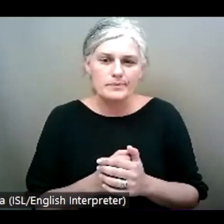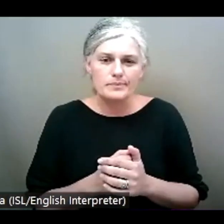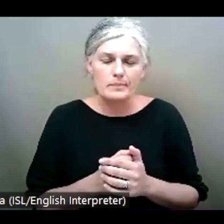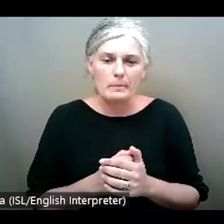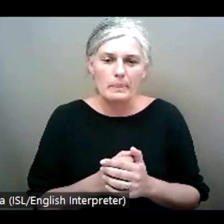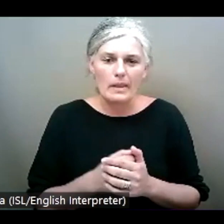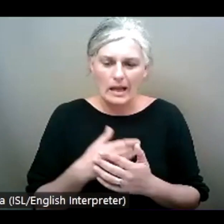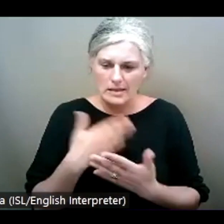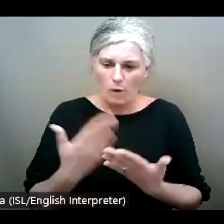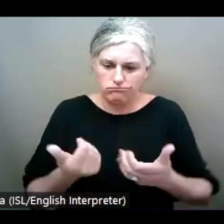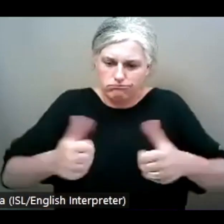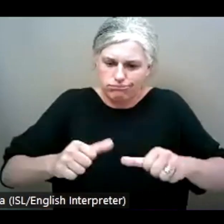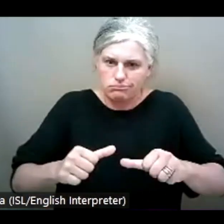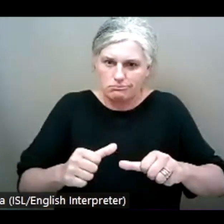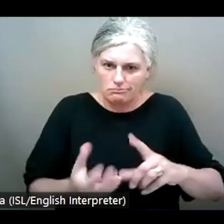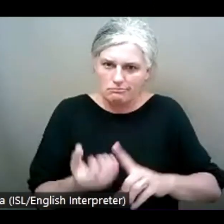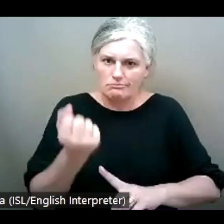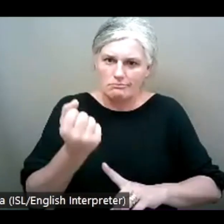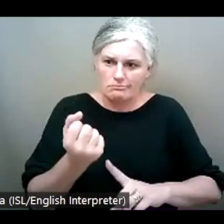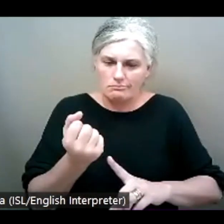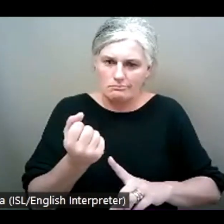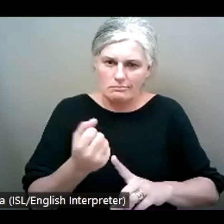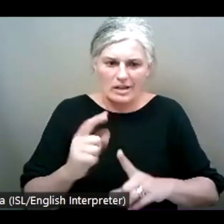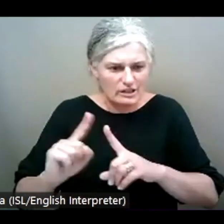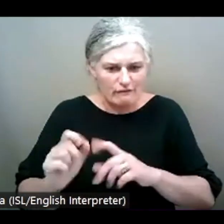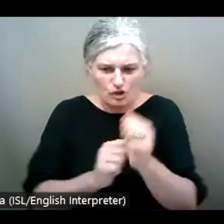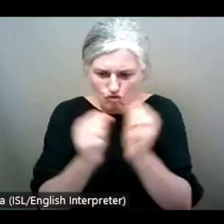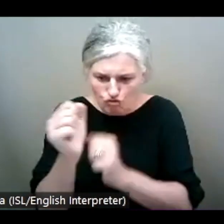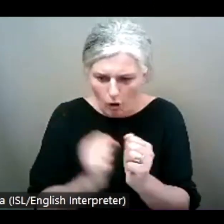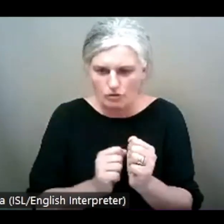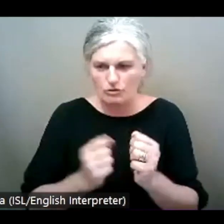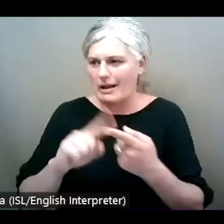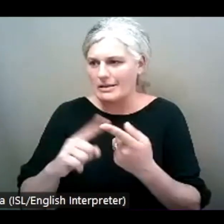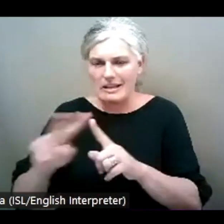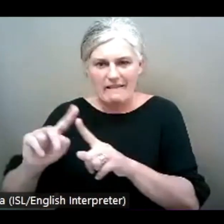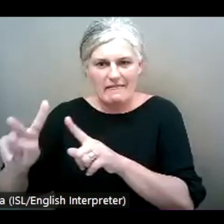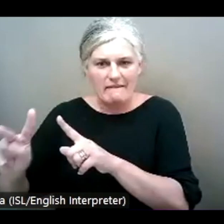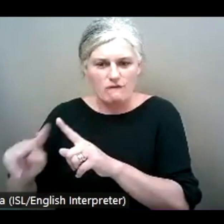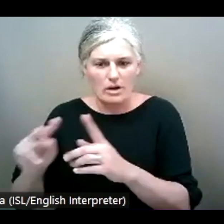life with state structures and state platforms. So